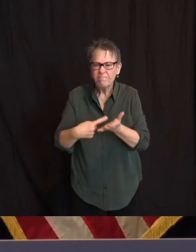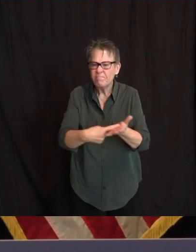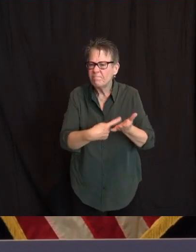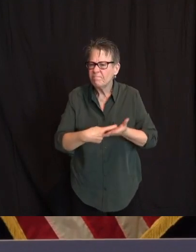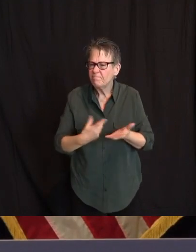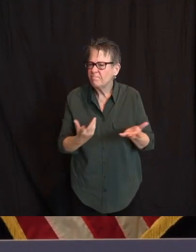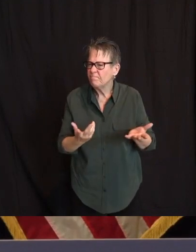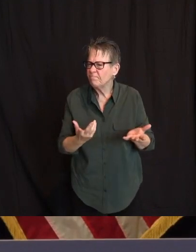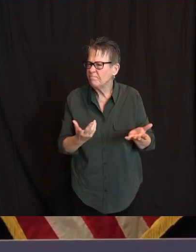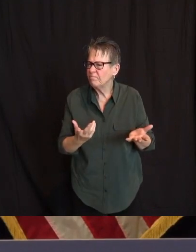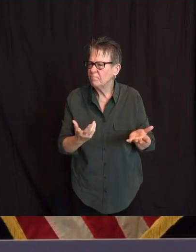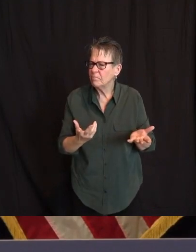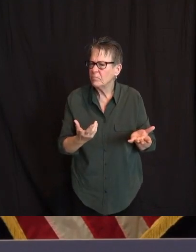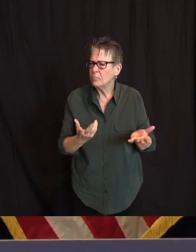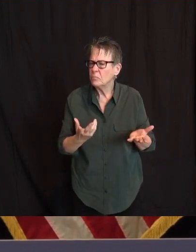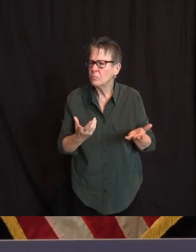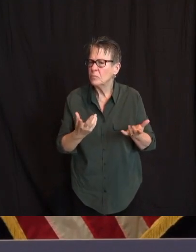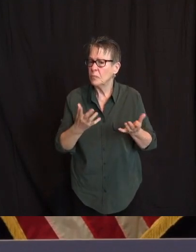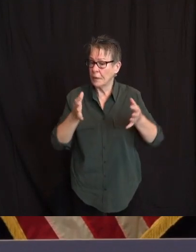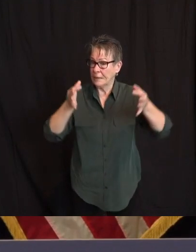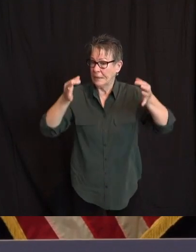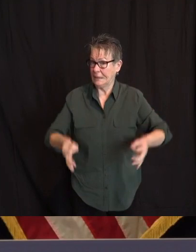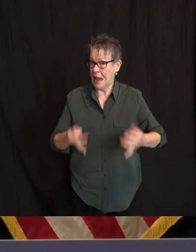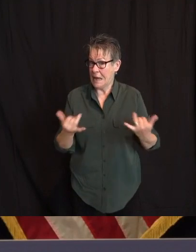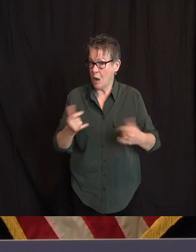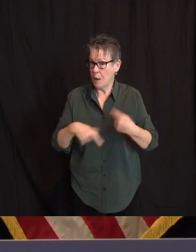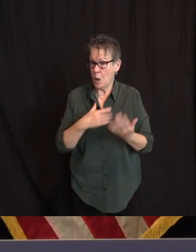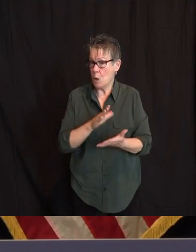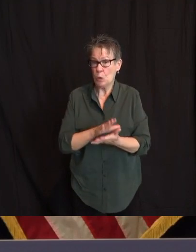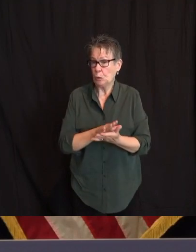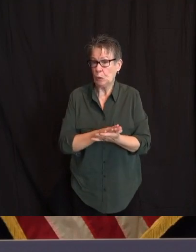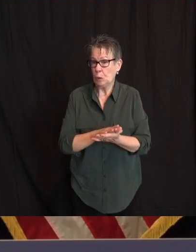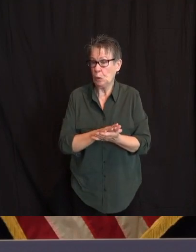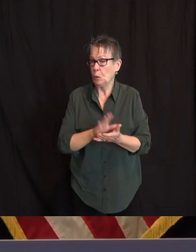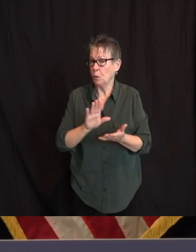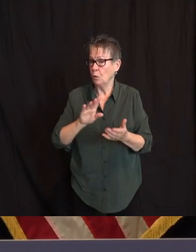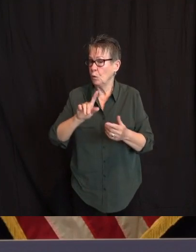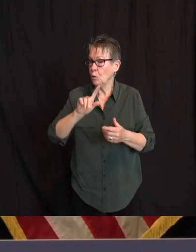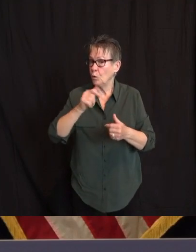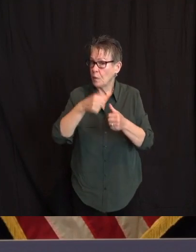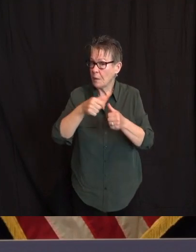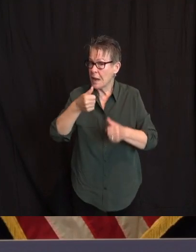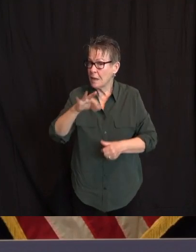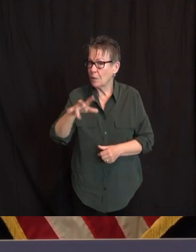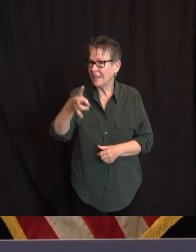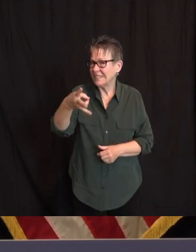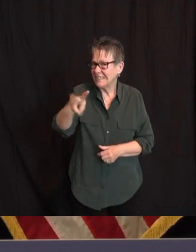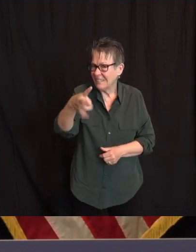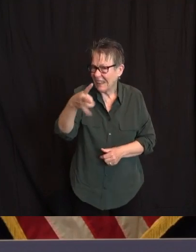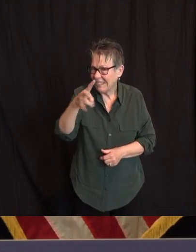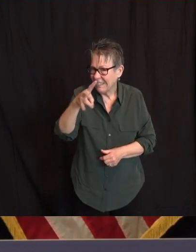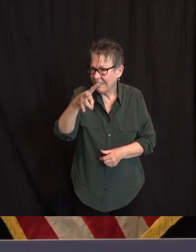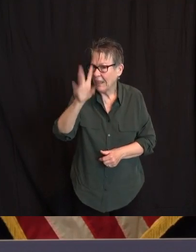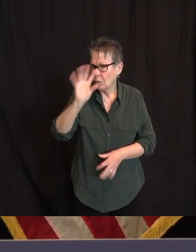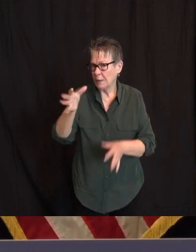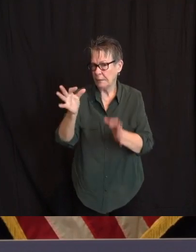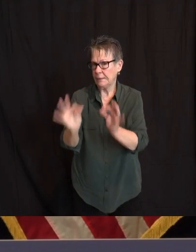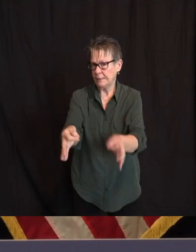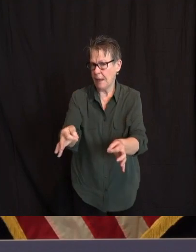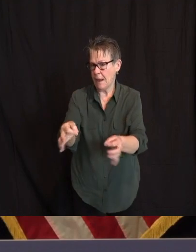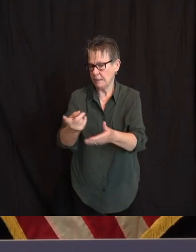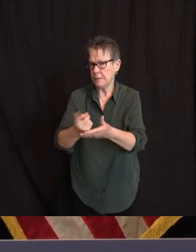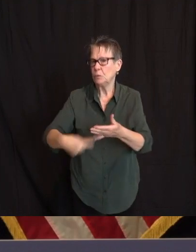will do that. But we had to make a decision as it relates to the primary. And listen, I said this in